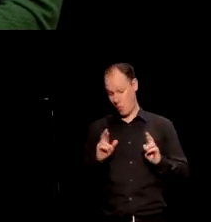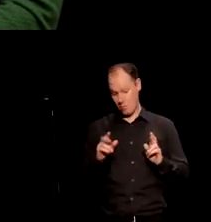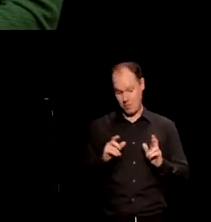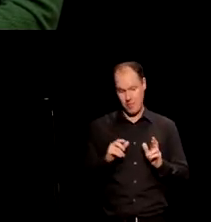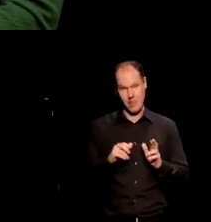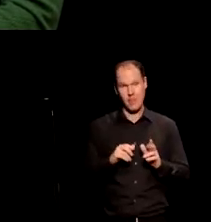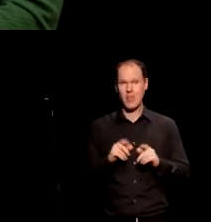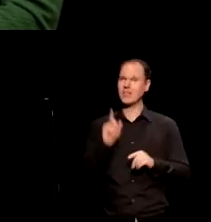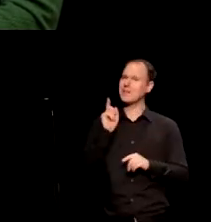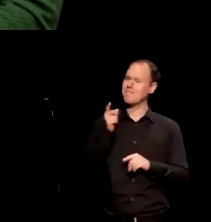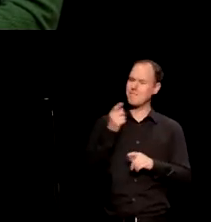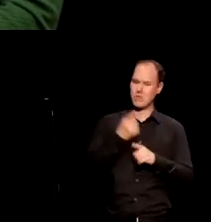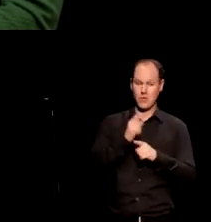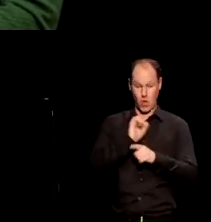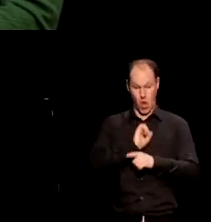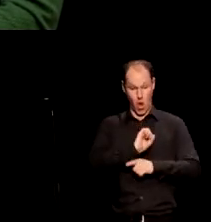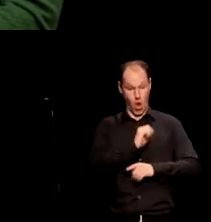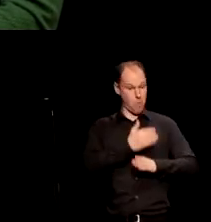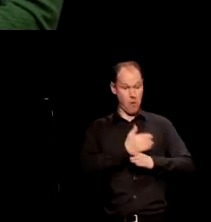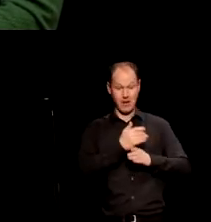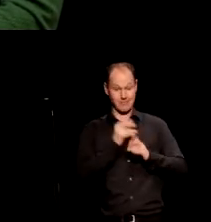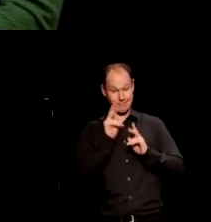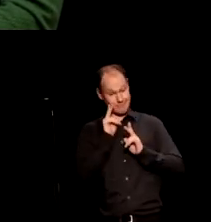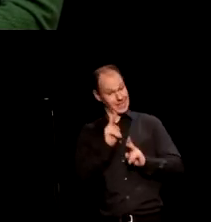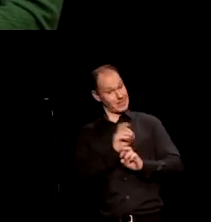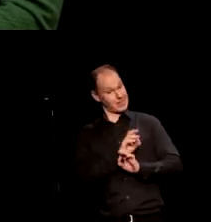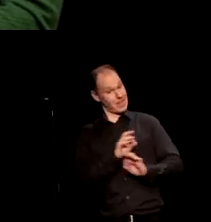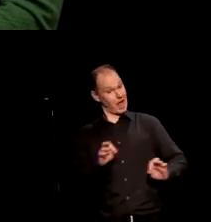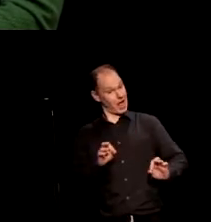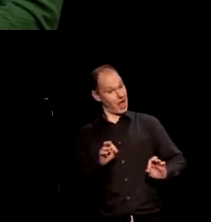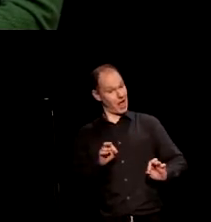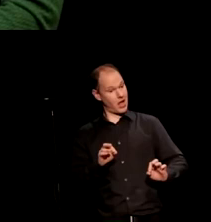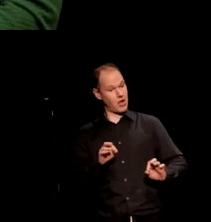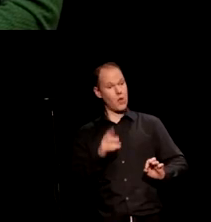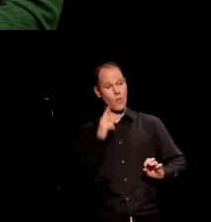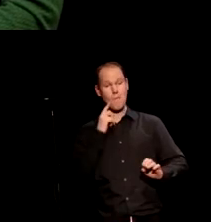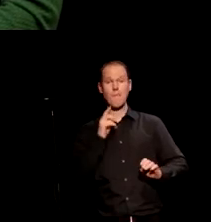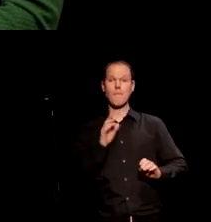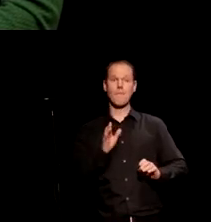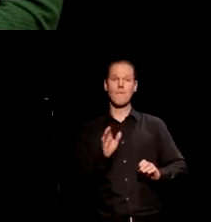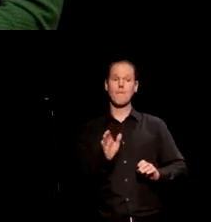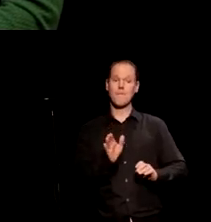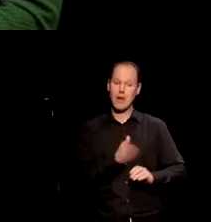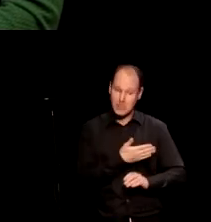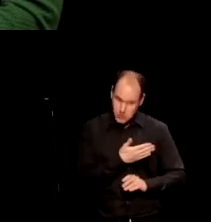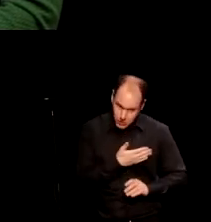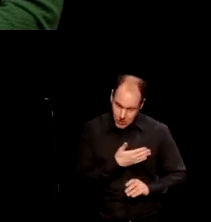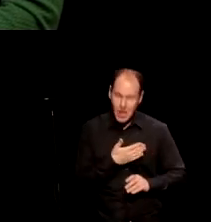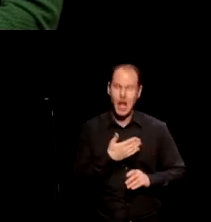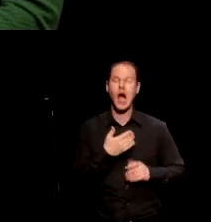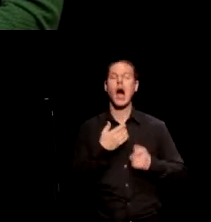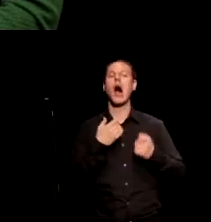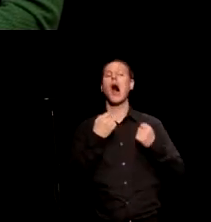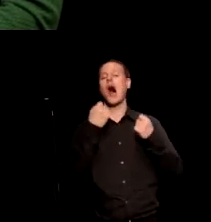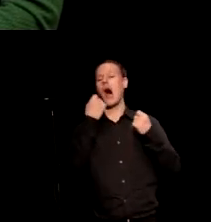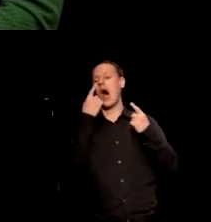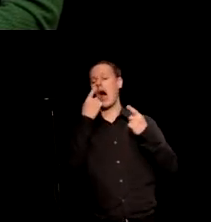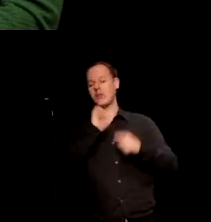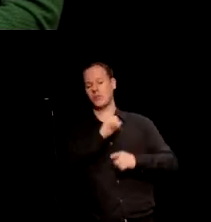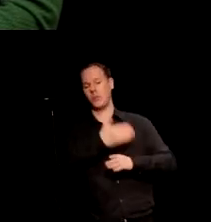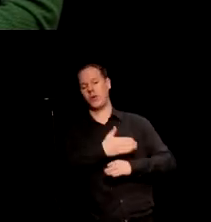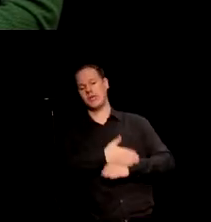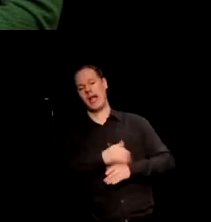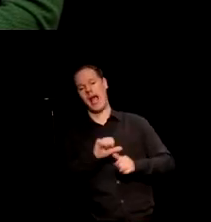so the invisibility of that work, we found out more about that when she passed. And that's the reality. That's the